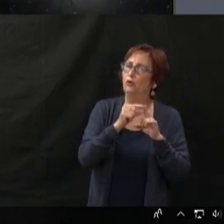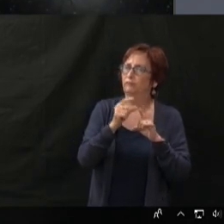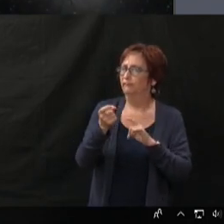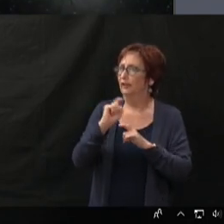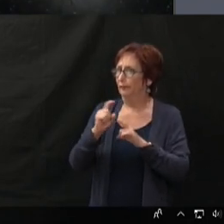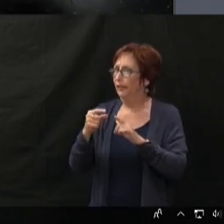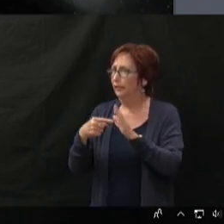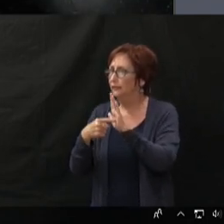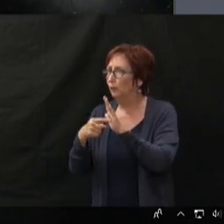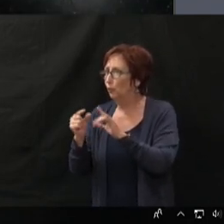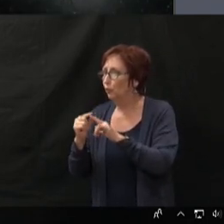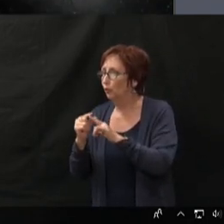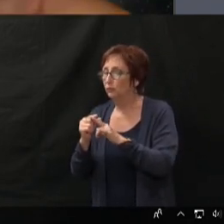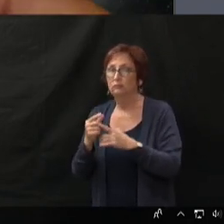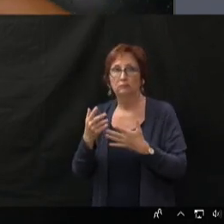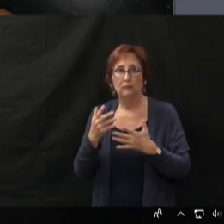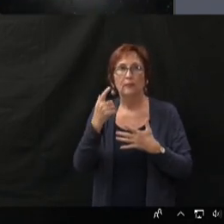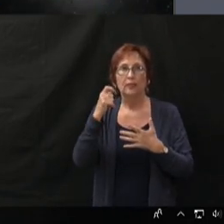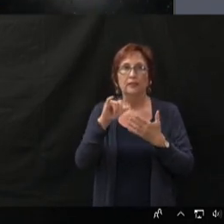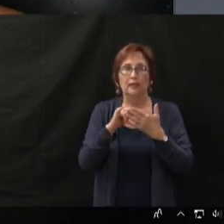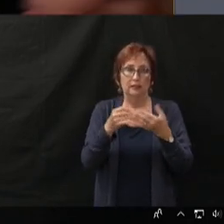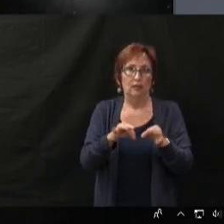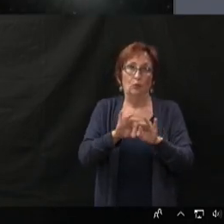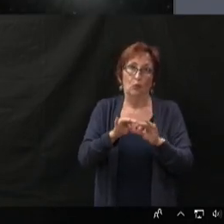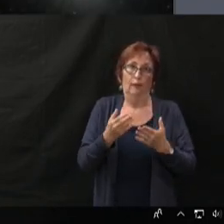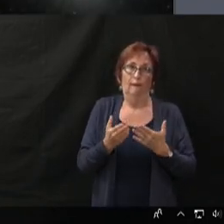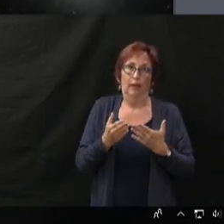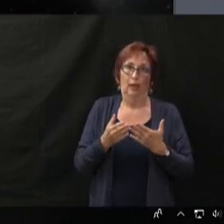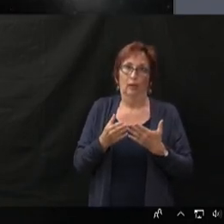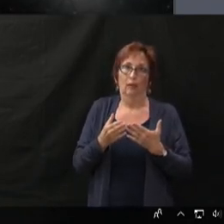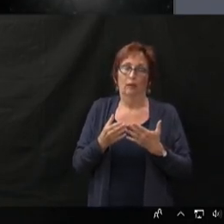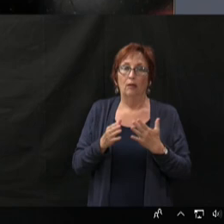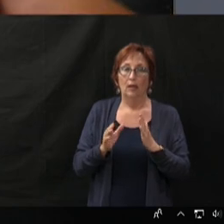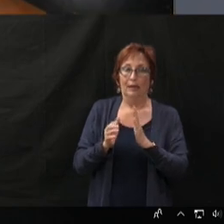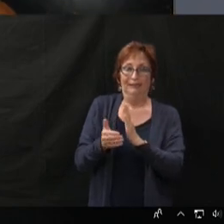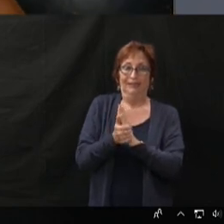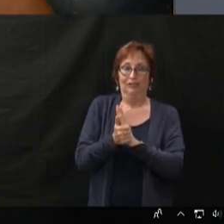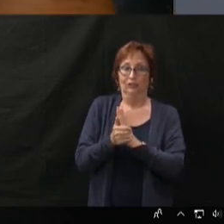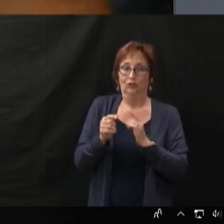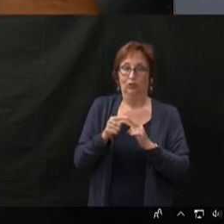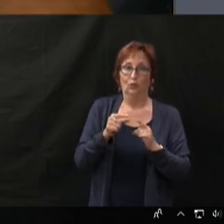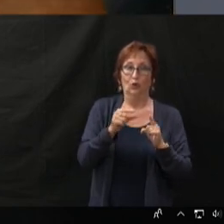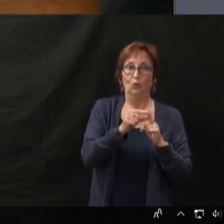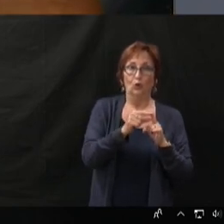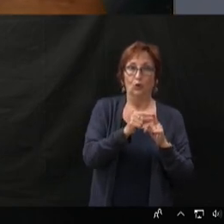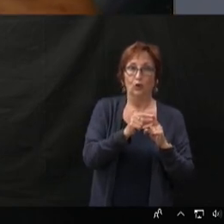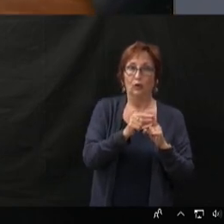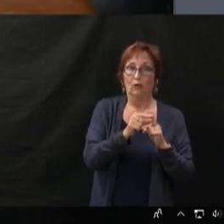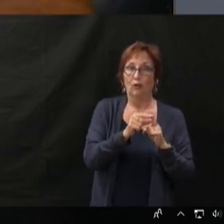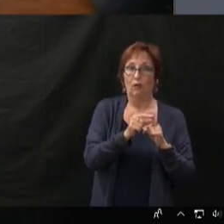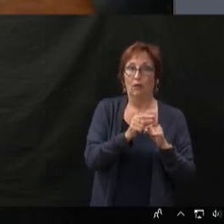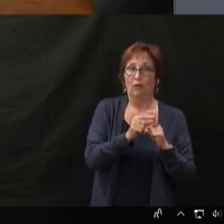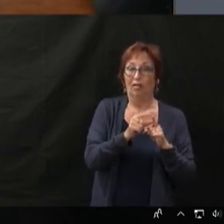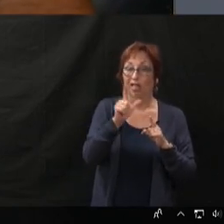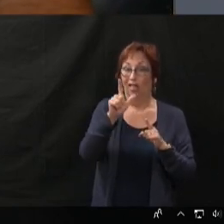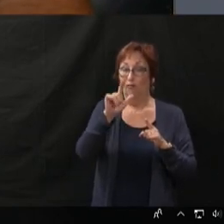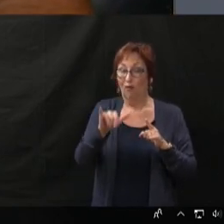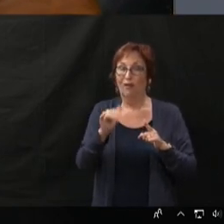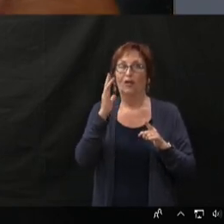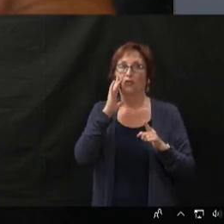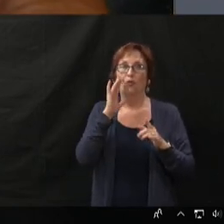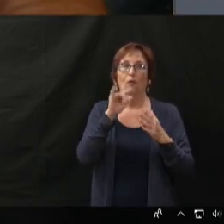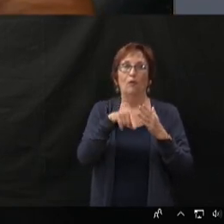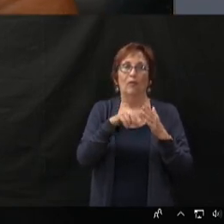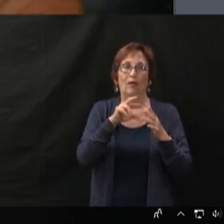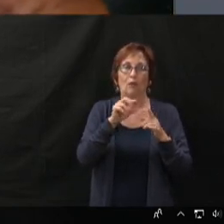example word. Because that's the important thing, attaching it to a word and knowing what that word is and